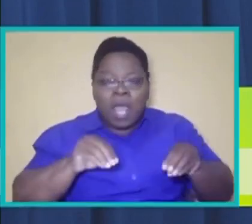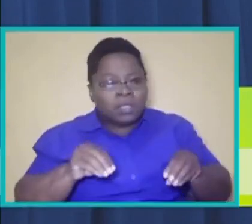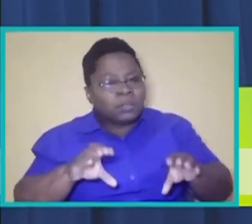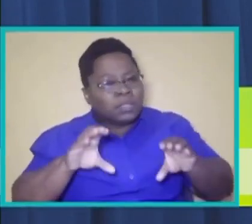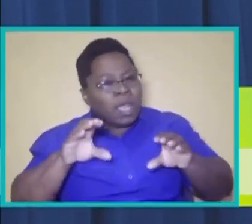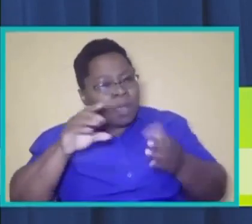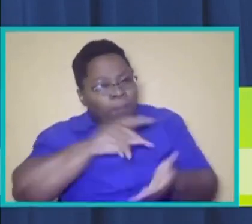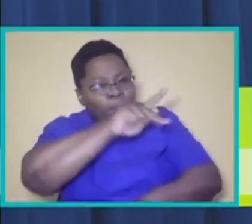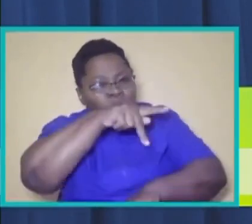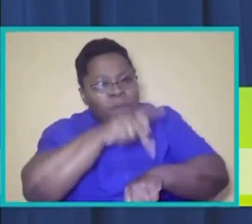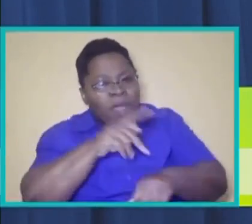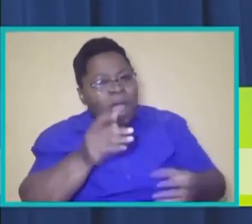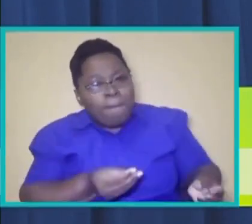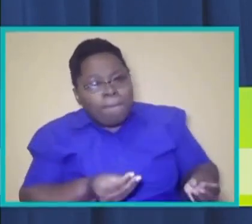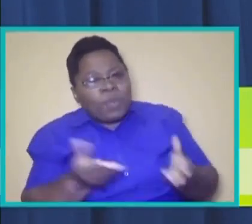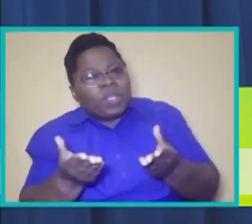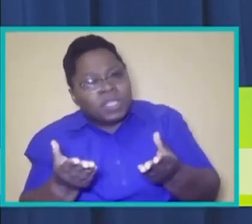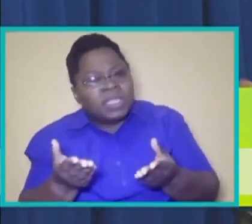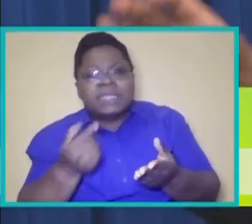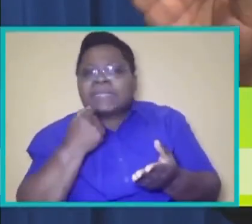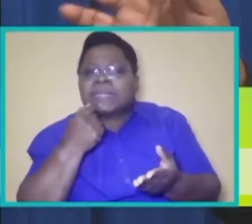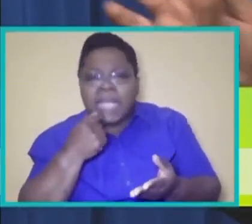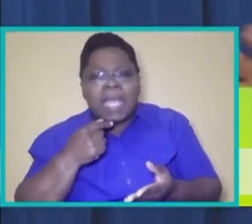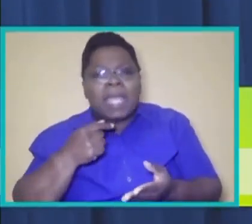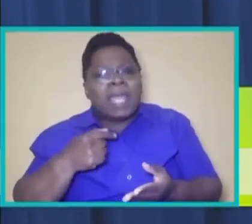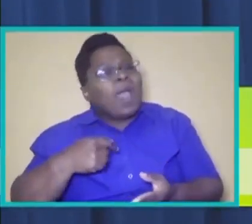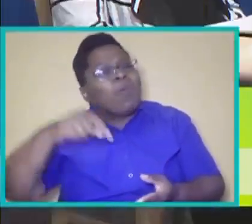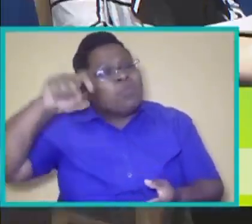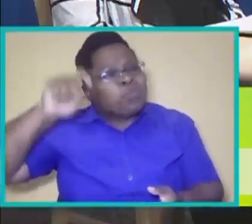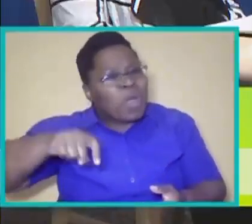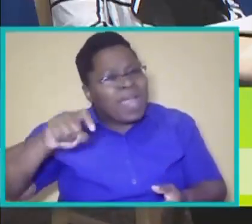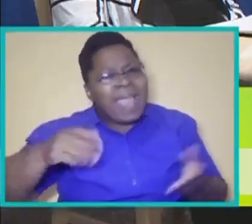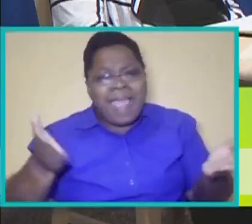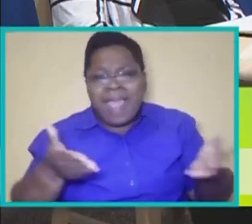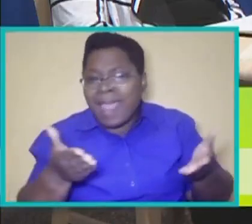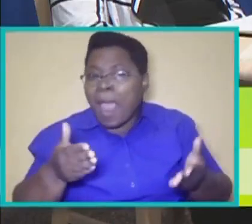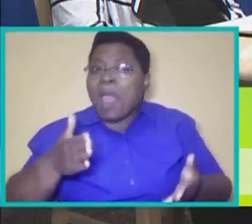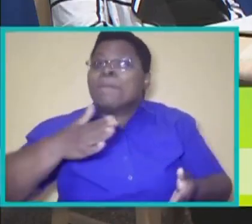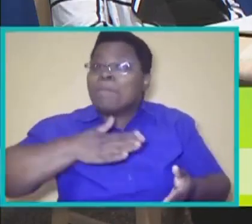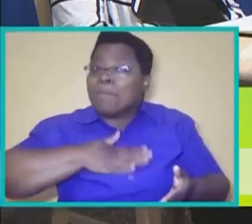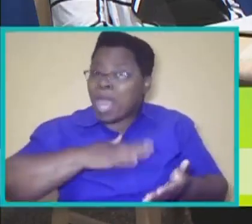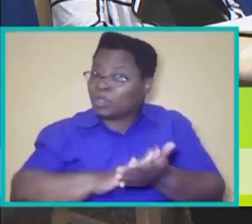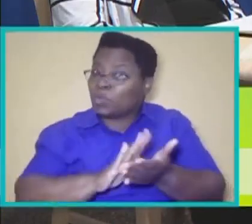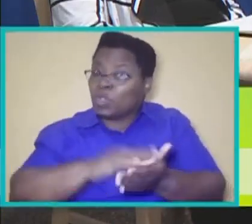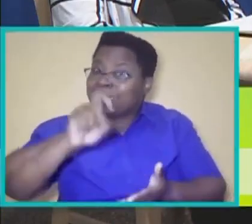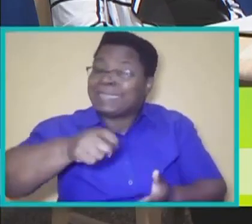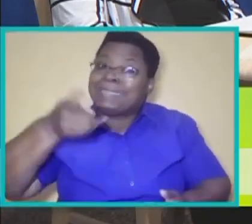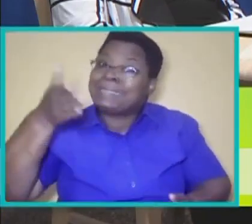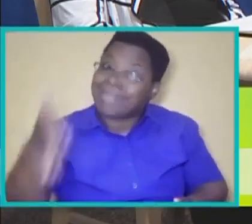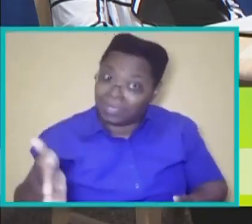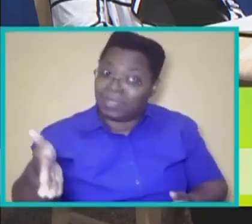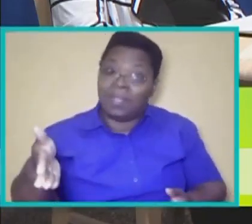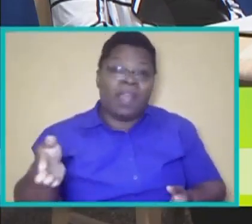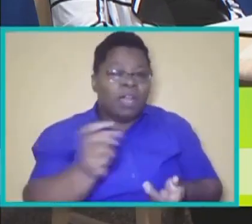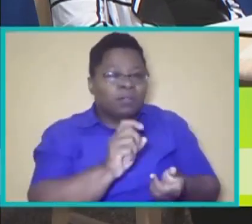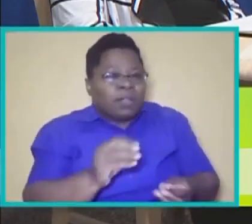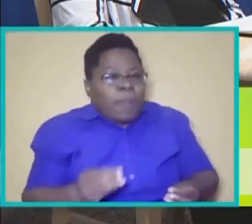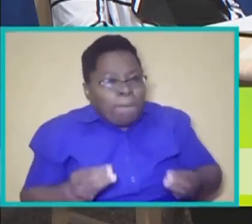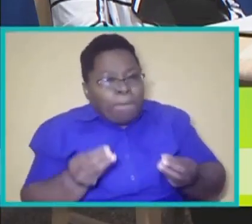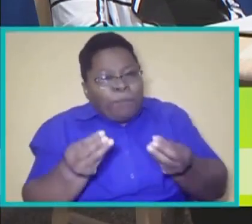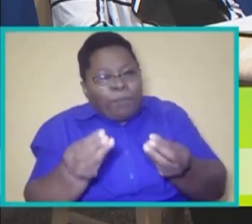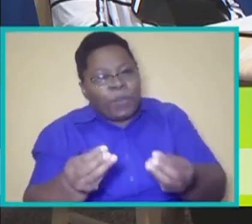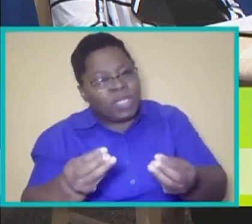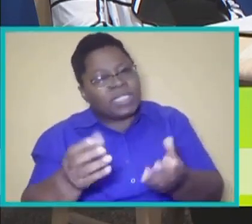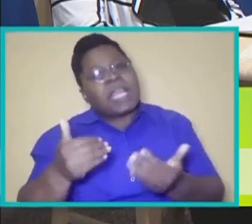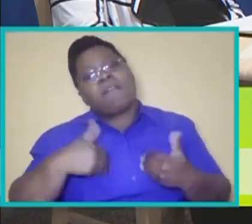as opposed to just, this is the curriculum we're teaching this down the road, whatever happened on the side will remain on the side. So there is